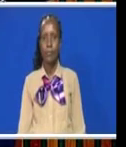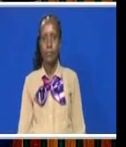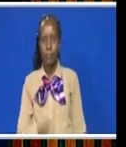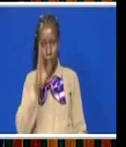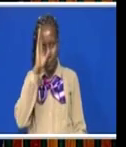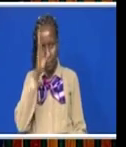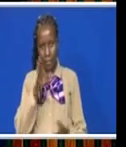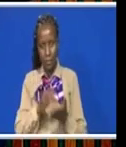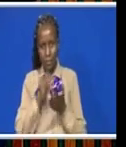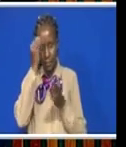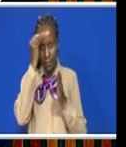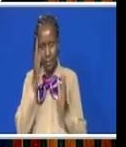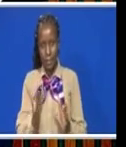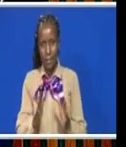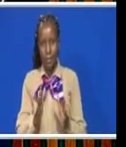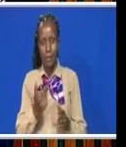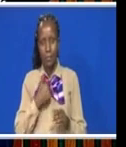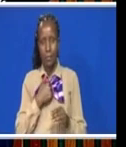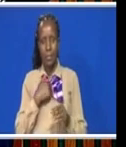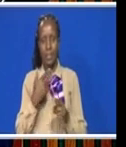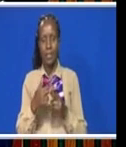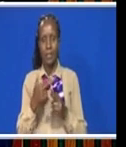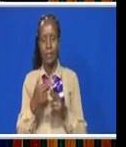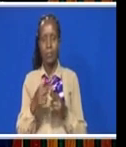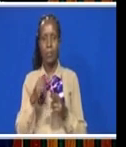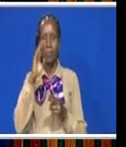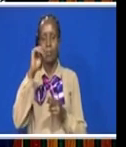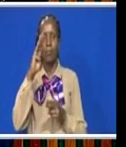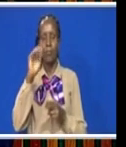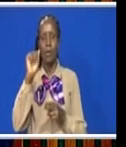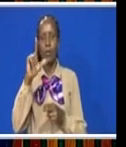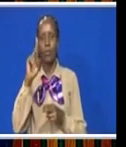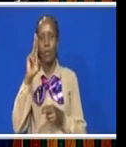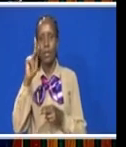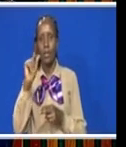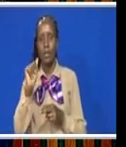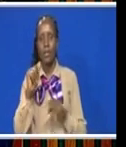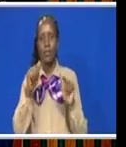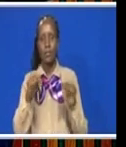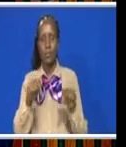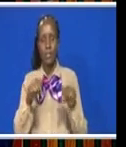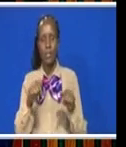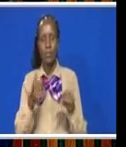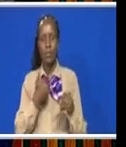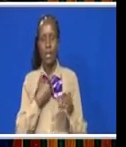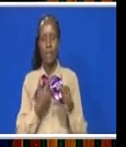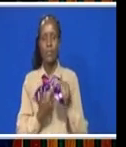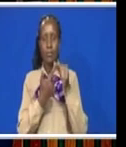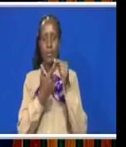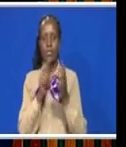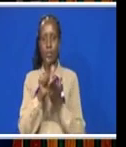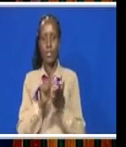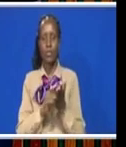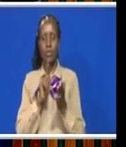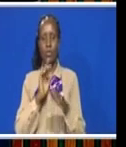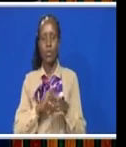Hello learners, I am teacher Thaddeus Baluka, and today we are going to have a special lesson on